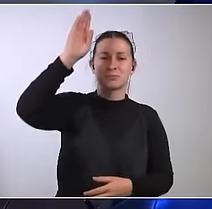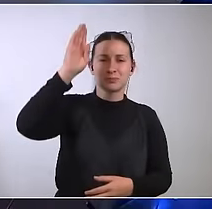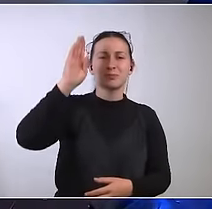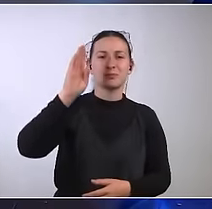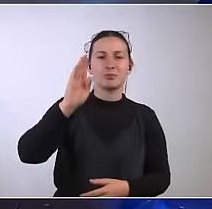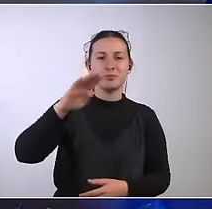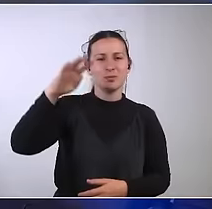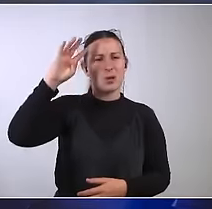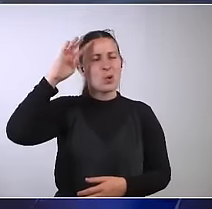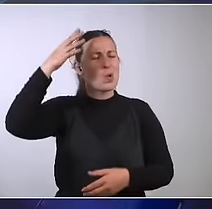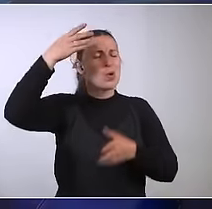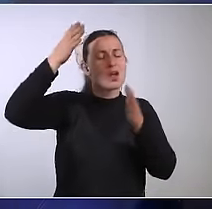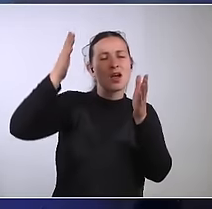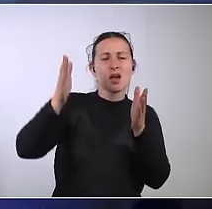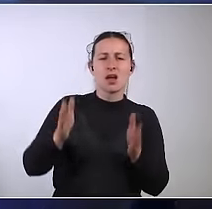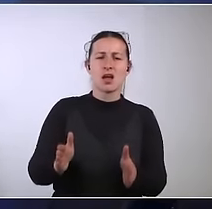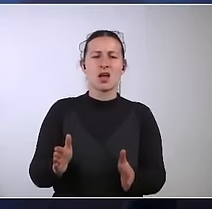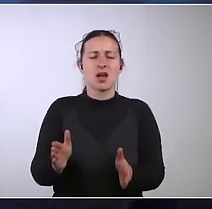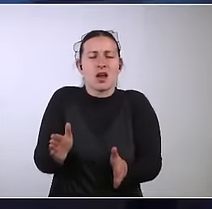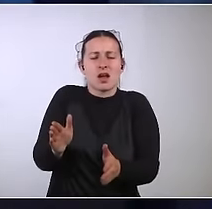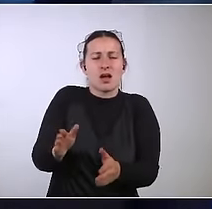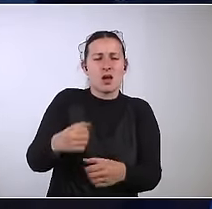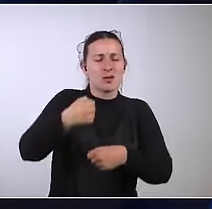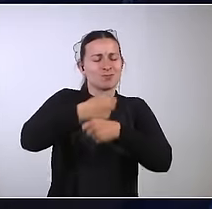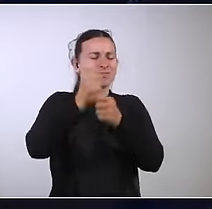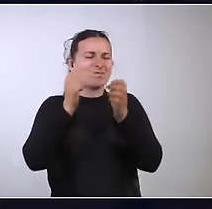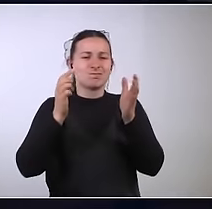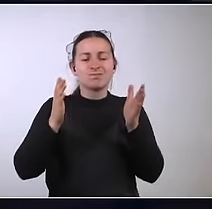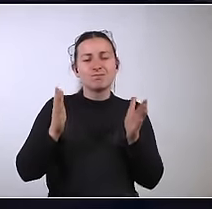the creator, the Elohim.